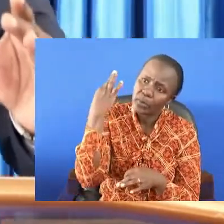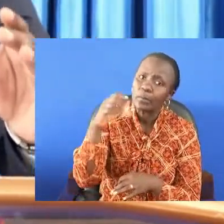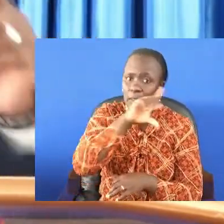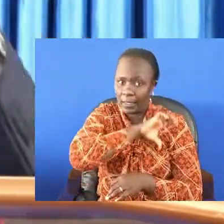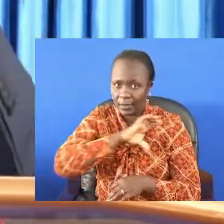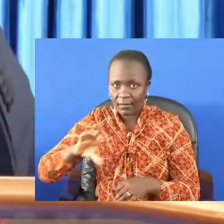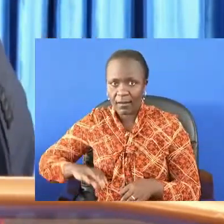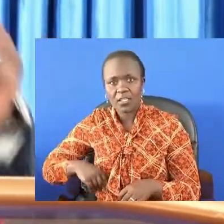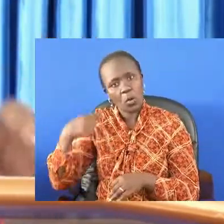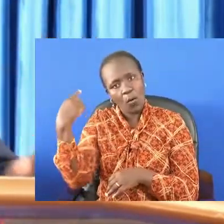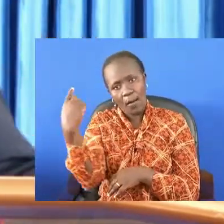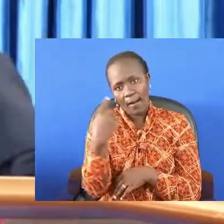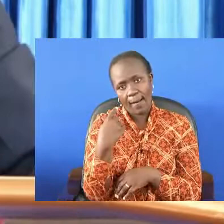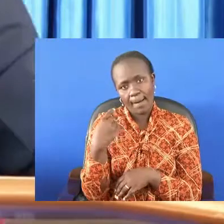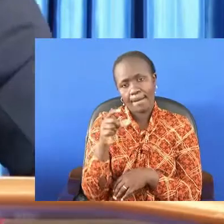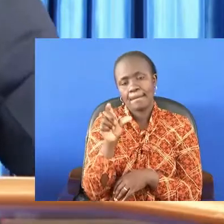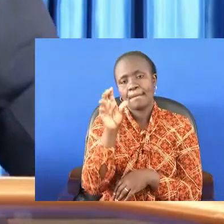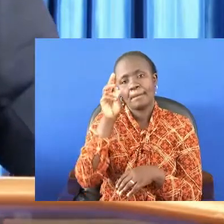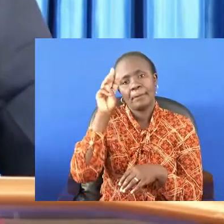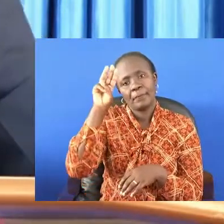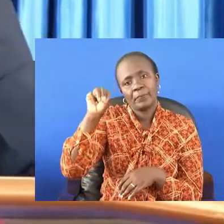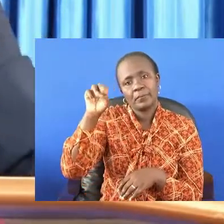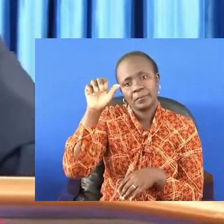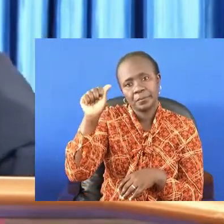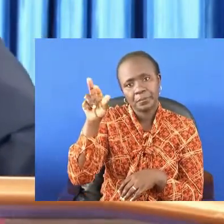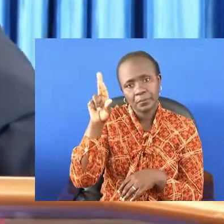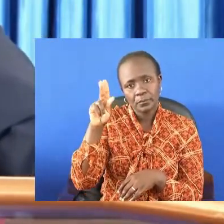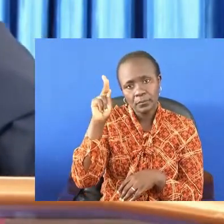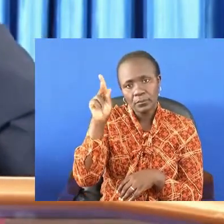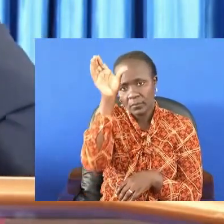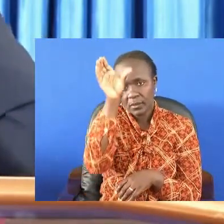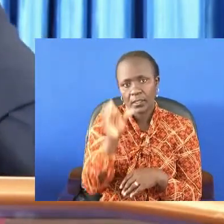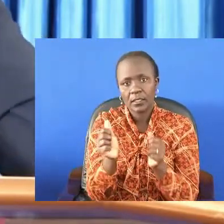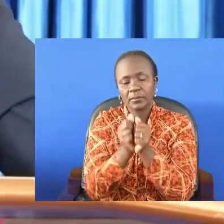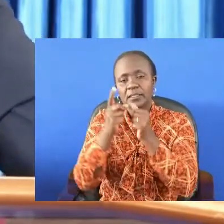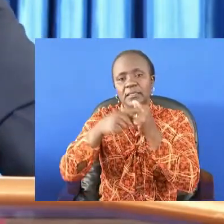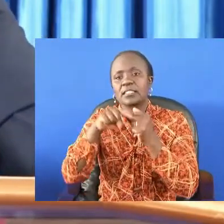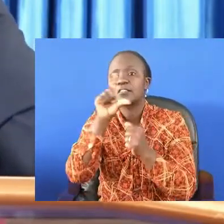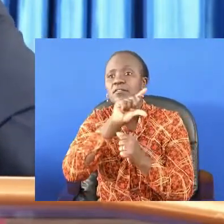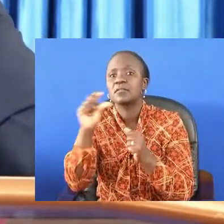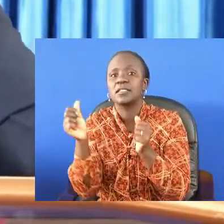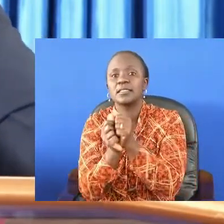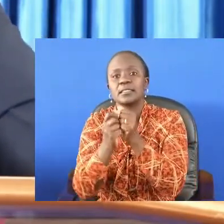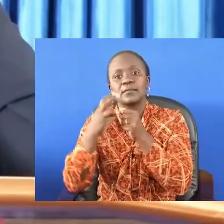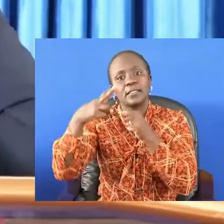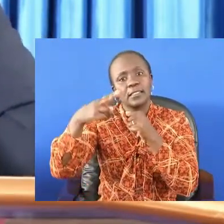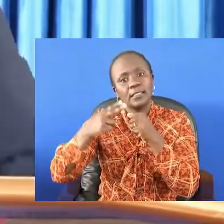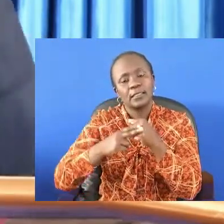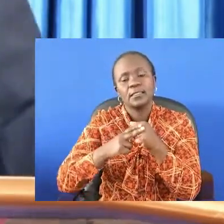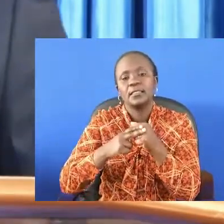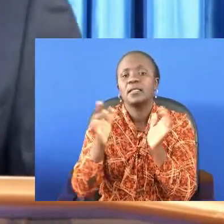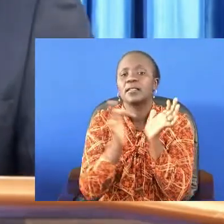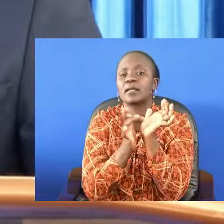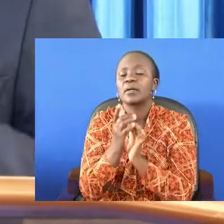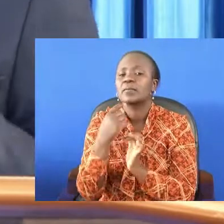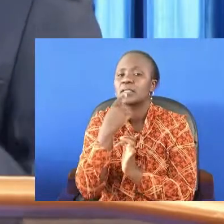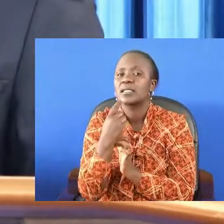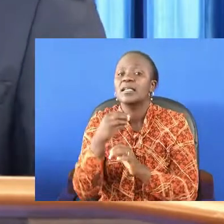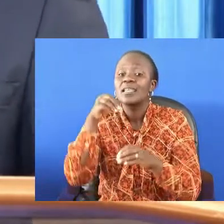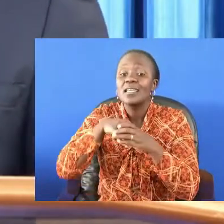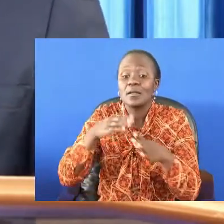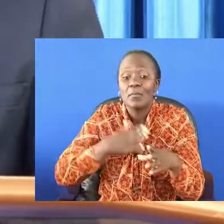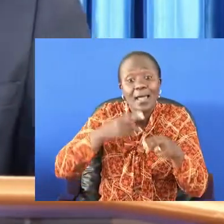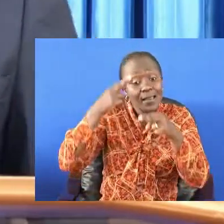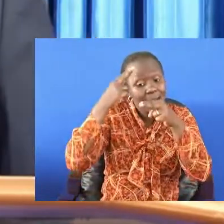Christ. And that is why in the book of Mark chapter 16 and verse number 17, the Bible says, in my